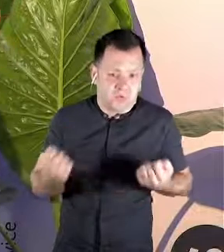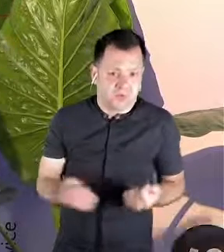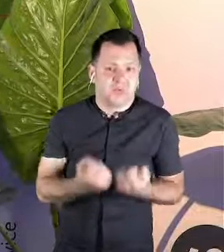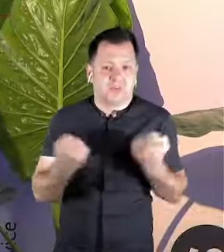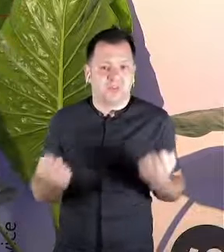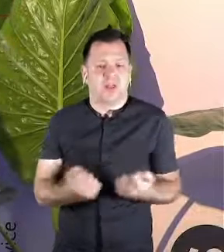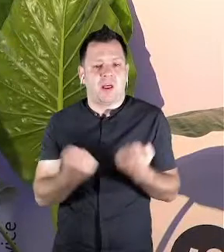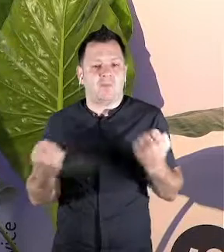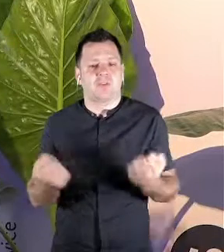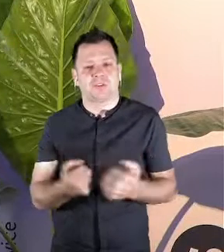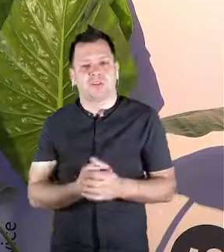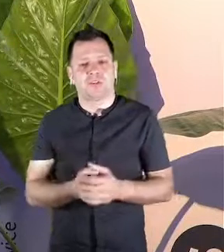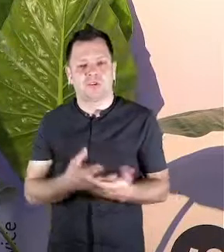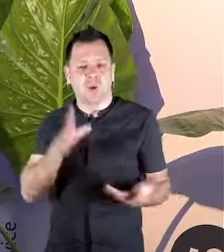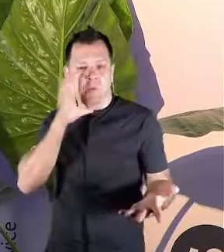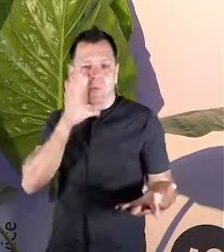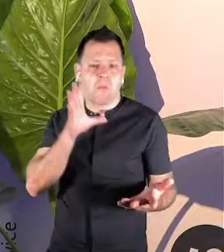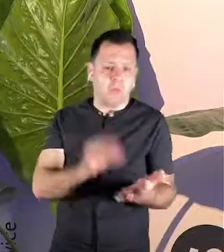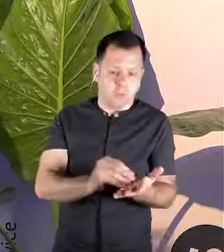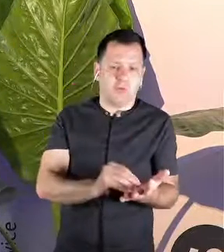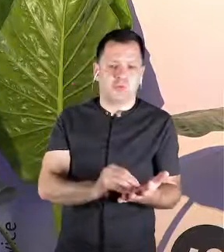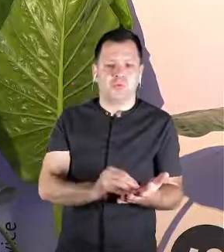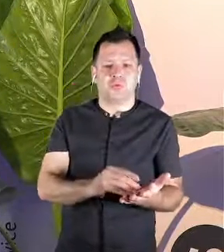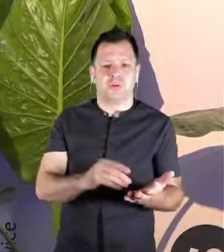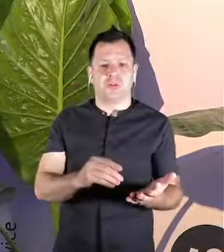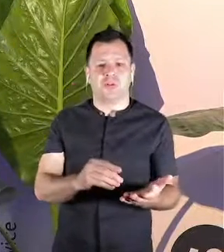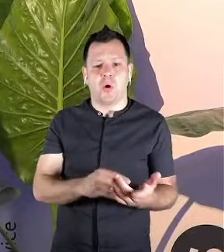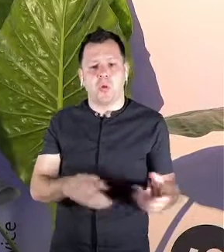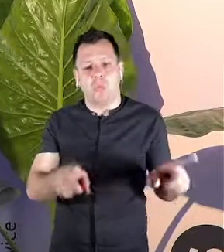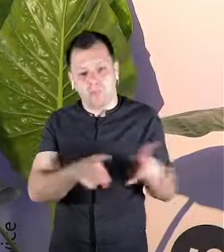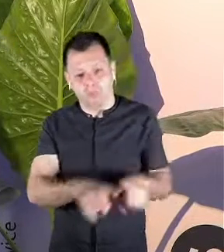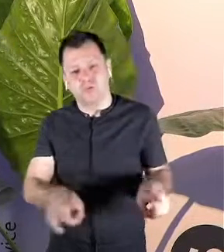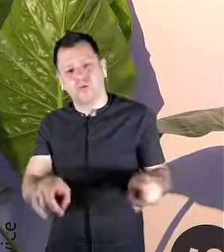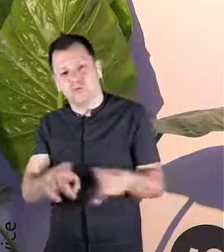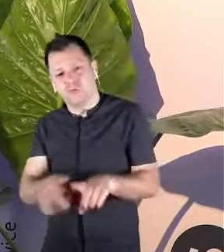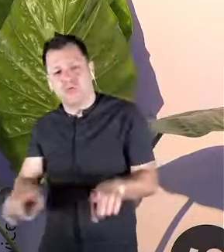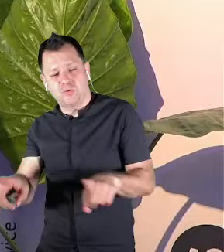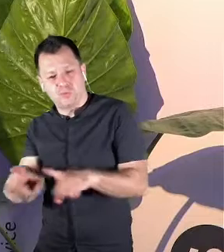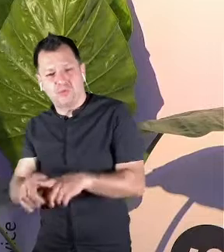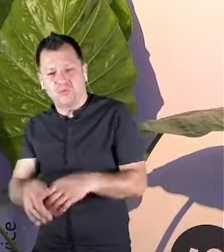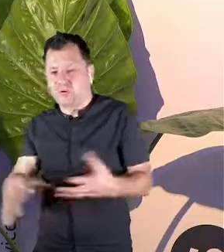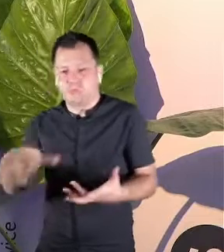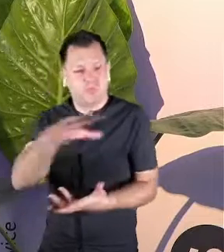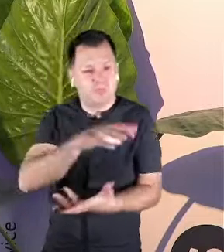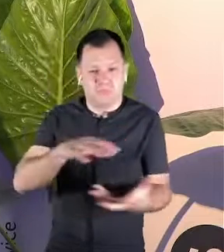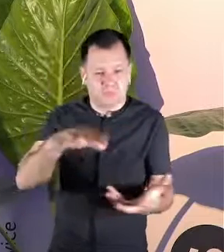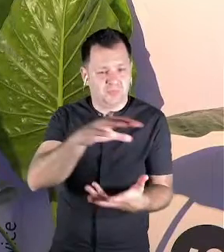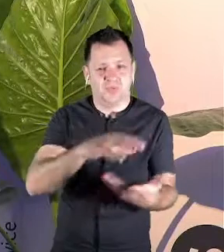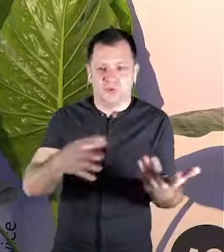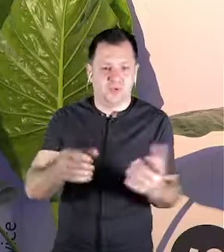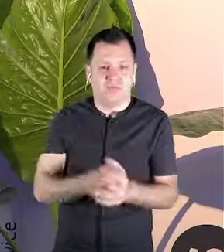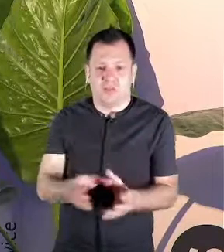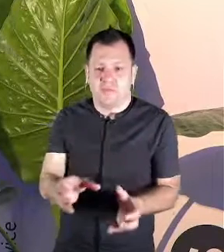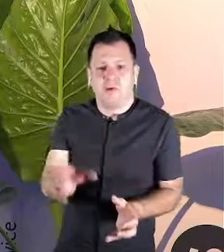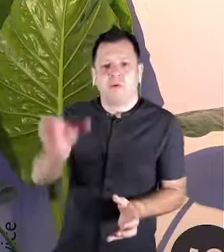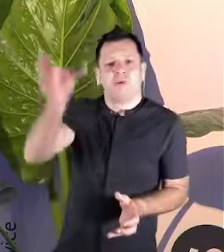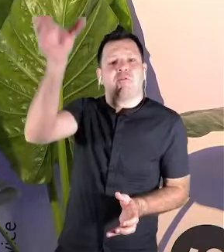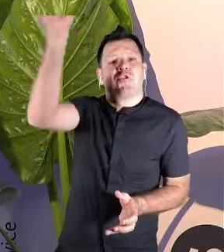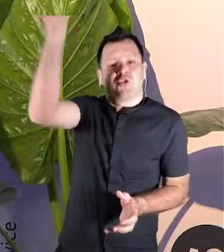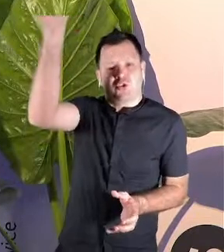globalize our skyscrapers and buildings, and you start to lose the character. Yeah, that's